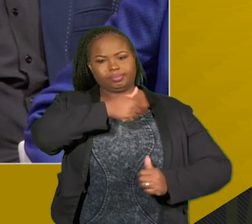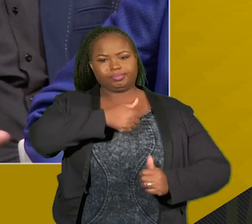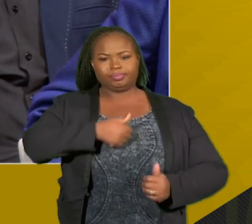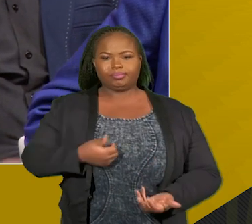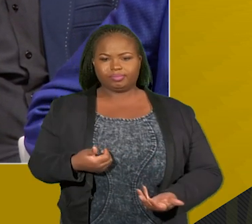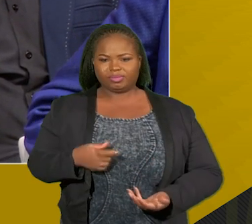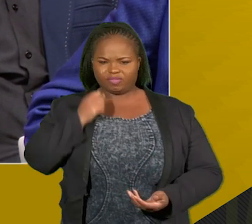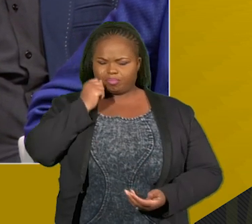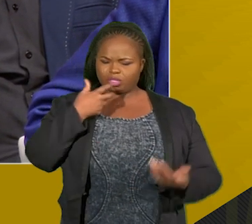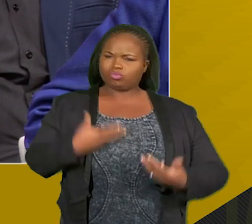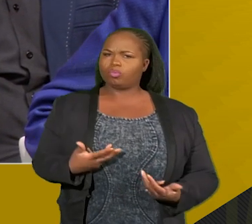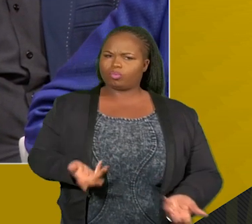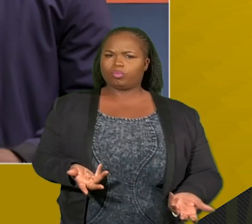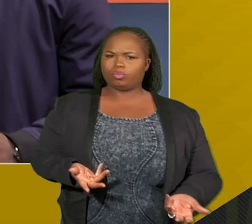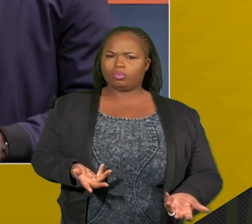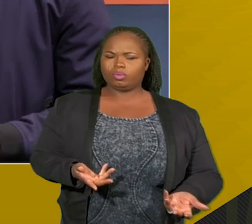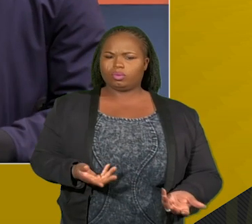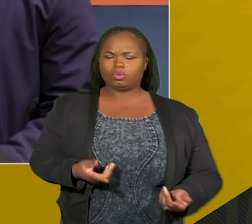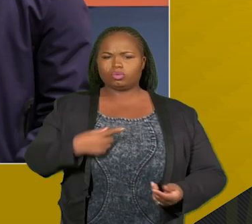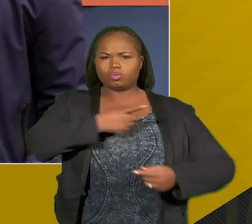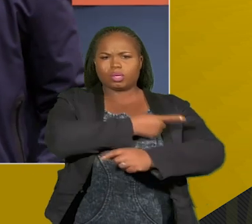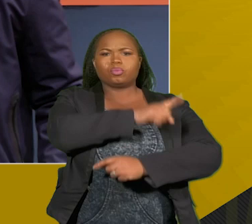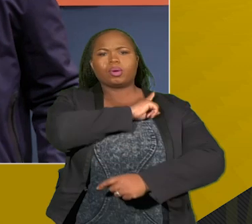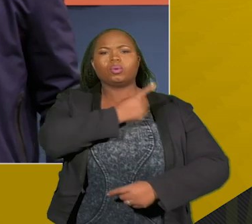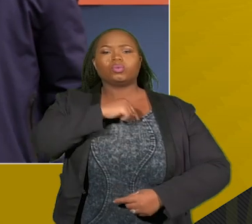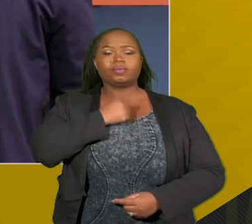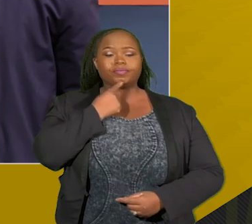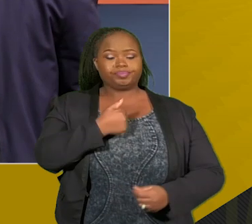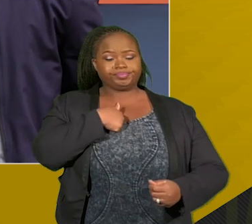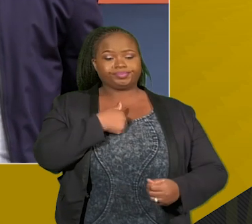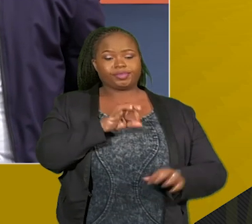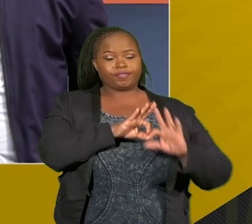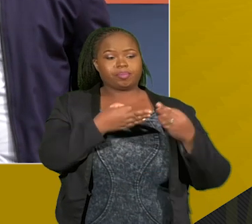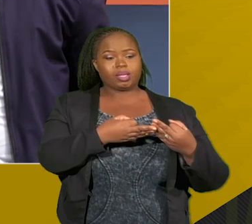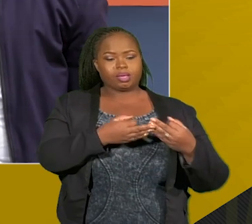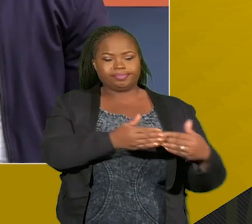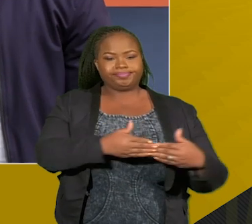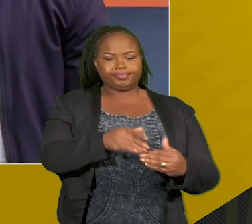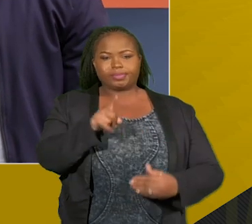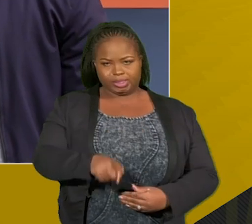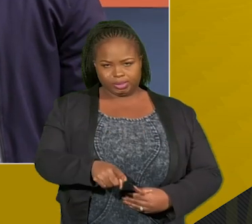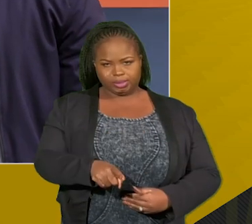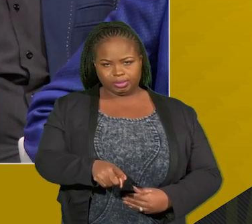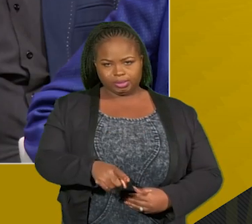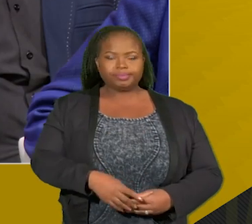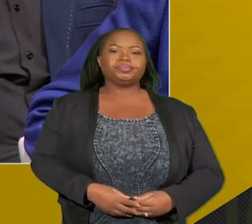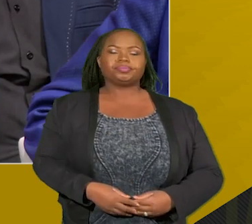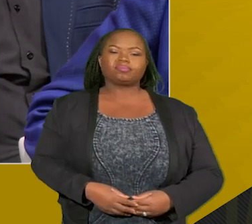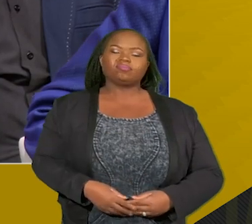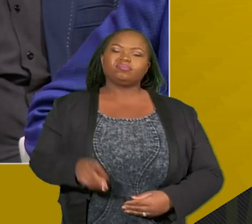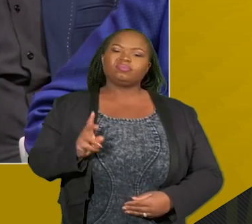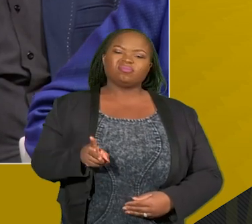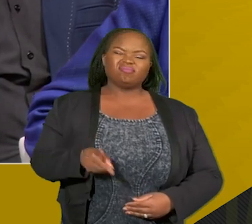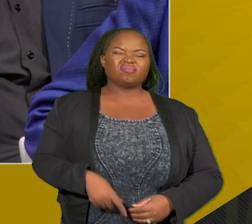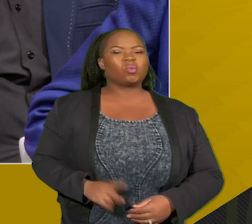By being a man, you know. And power, Wuti, this is the family, you need to take care of. Yeah. So, again, it goes back to